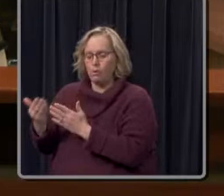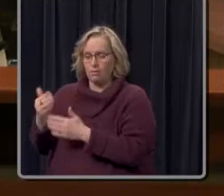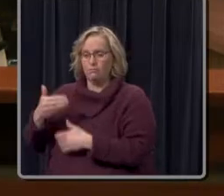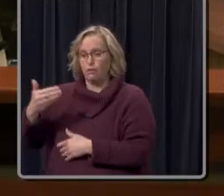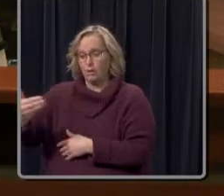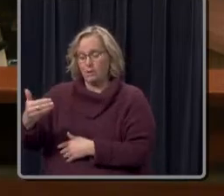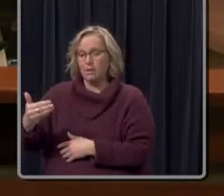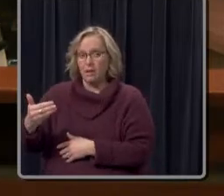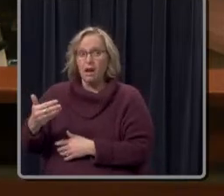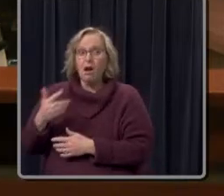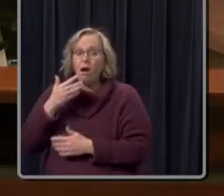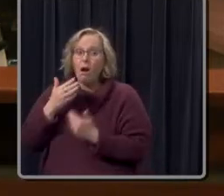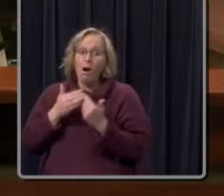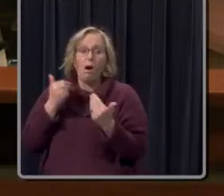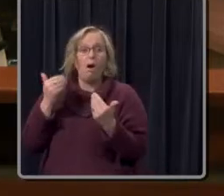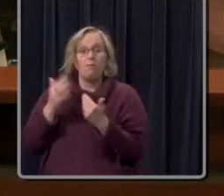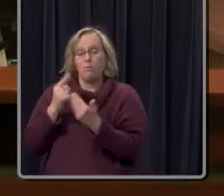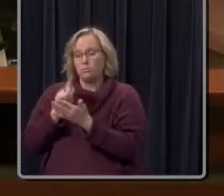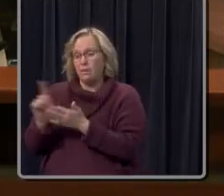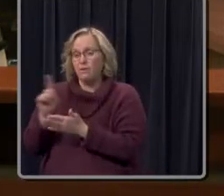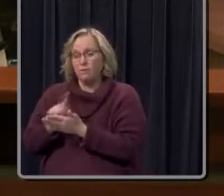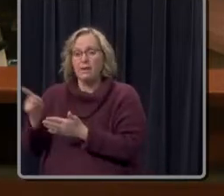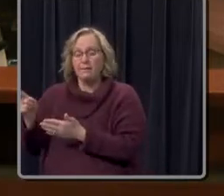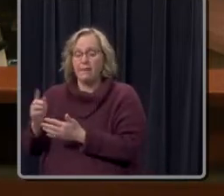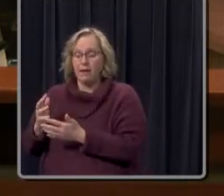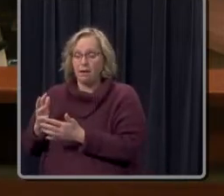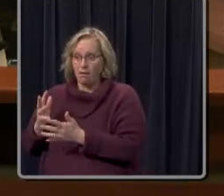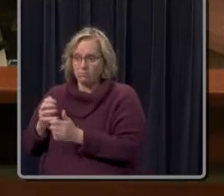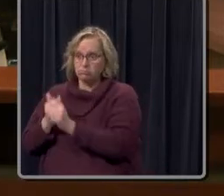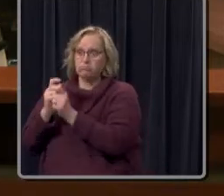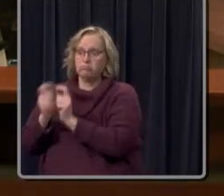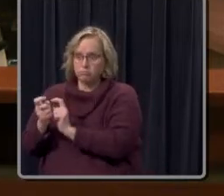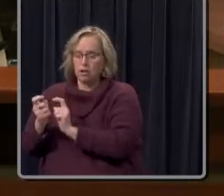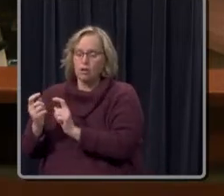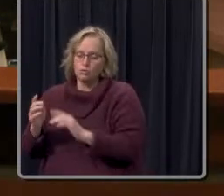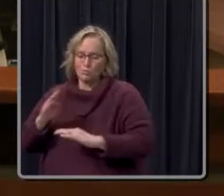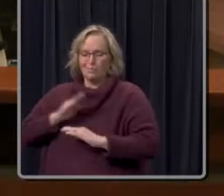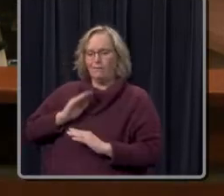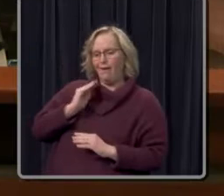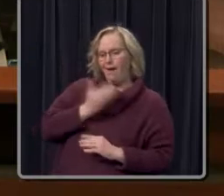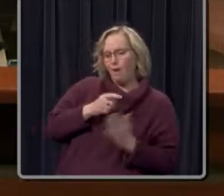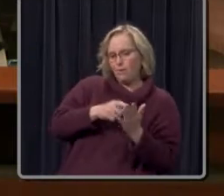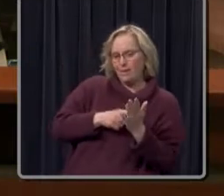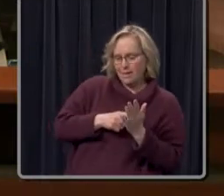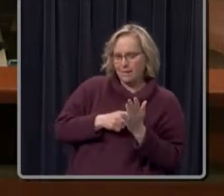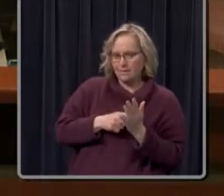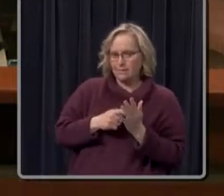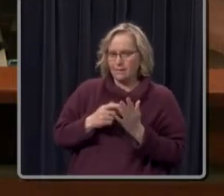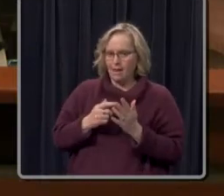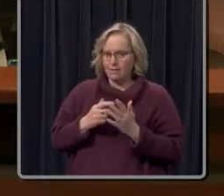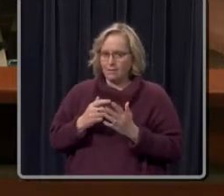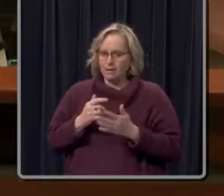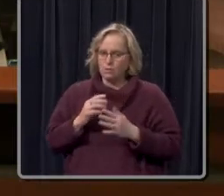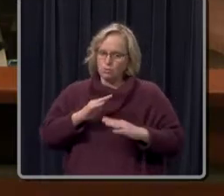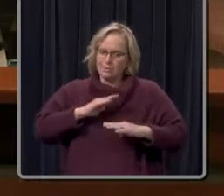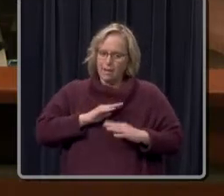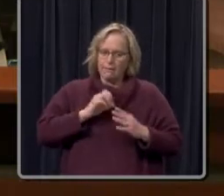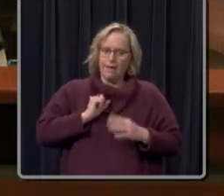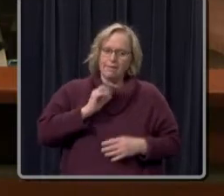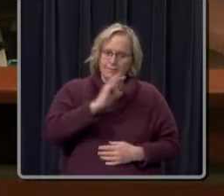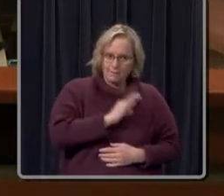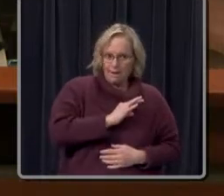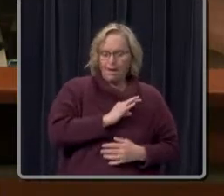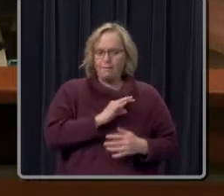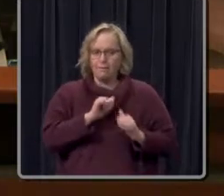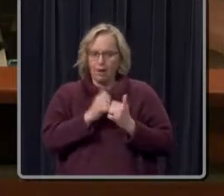been amazing. Yeah, Yes. almost on a weekly basis to meet our needs and the kinds of things that make sense to us and our staff, which is also unique sometimes in this